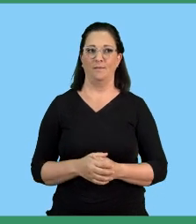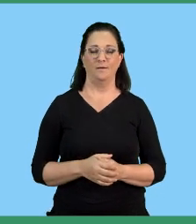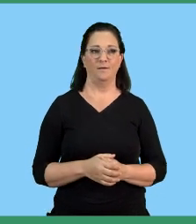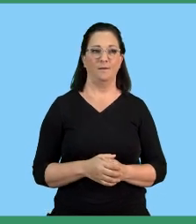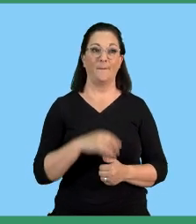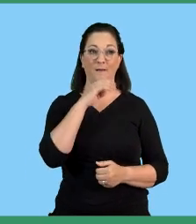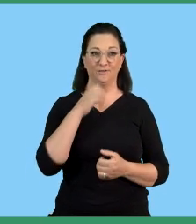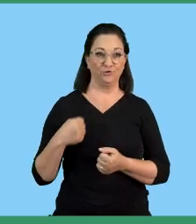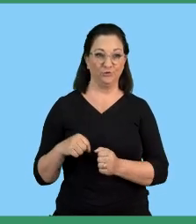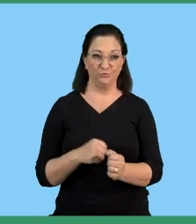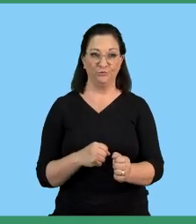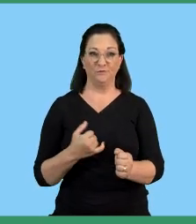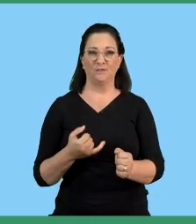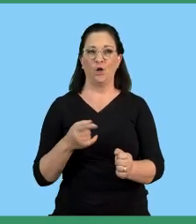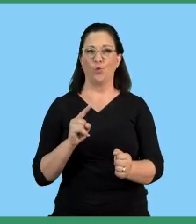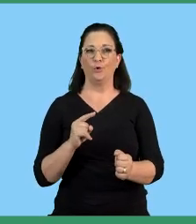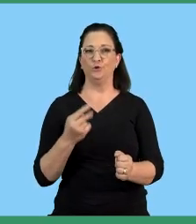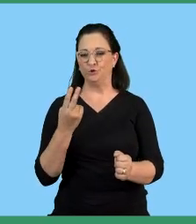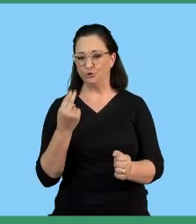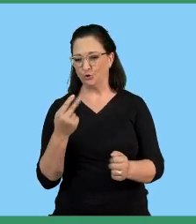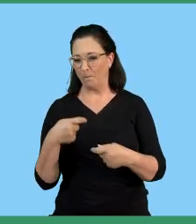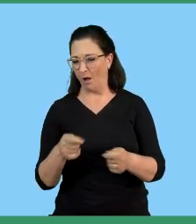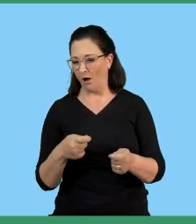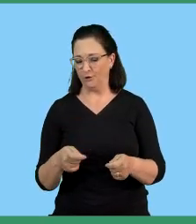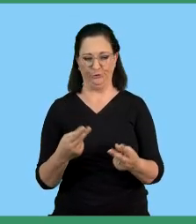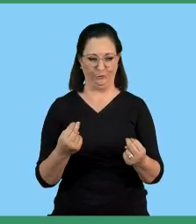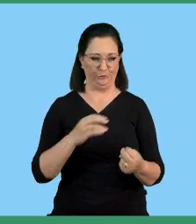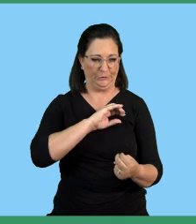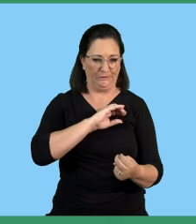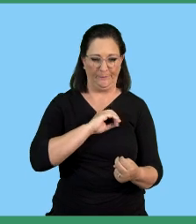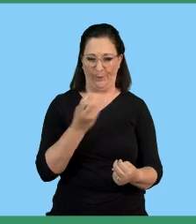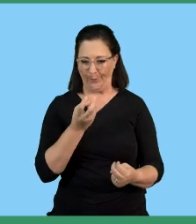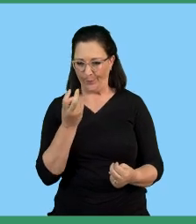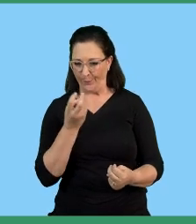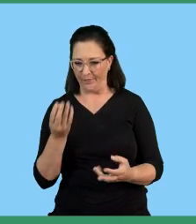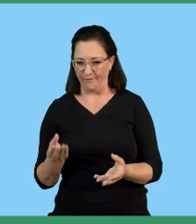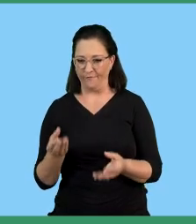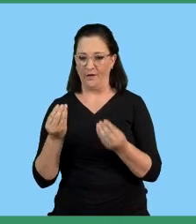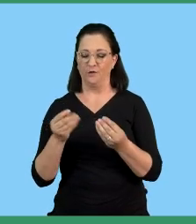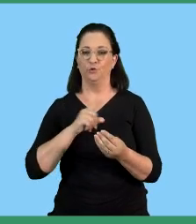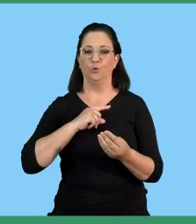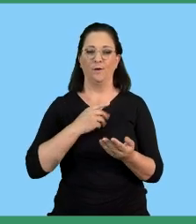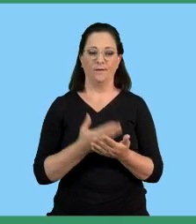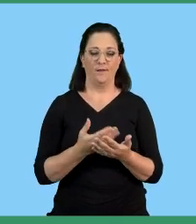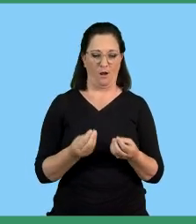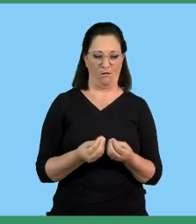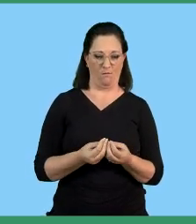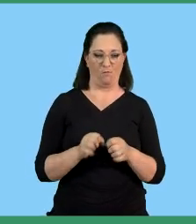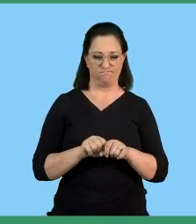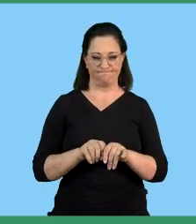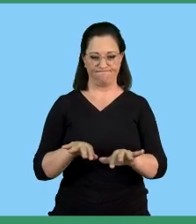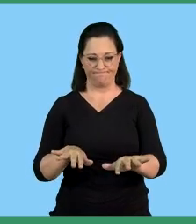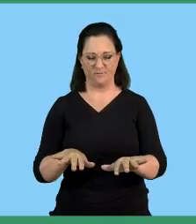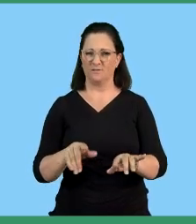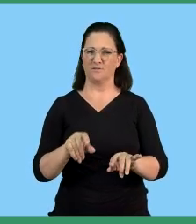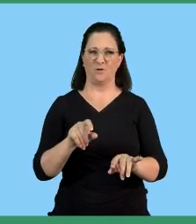this strategy involves finding new markets, new customers, and new ways to distribute the product. We don't